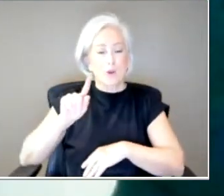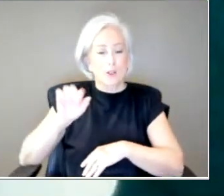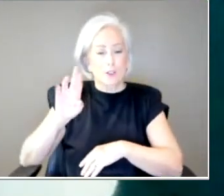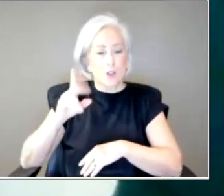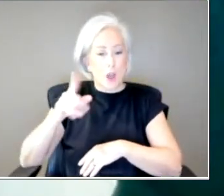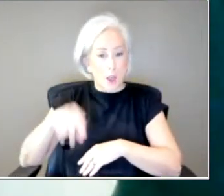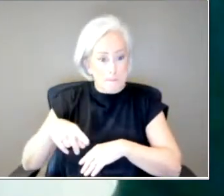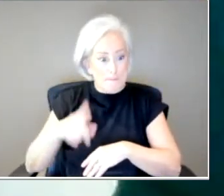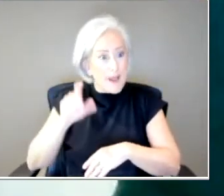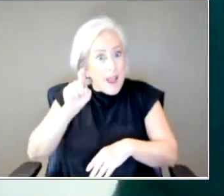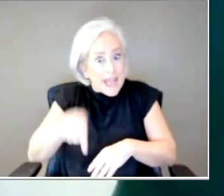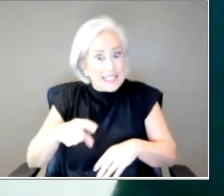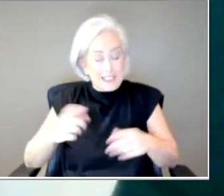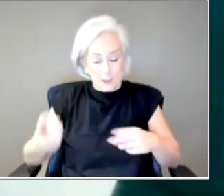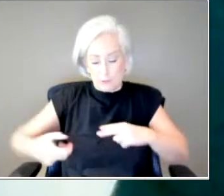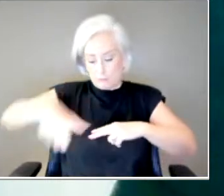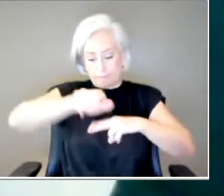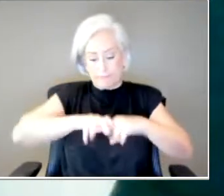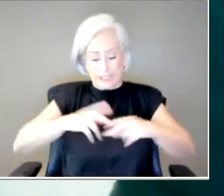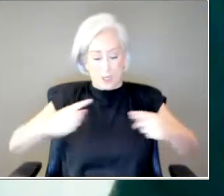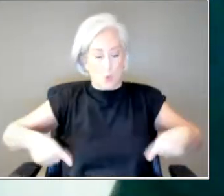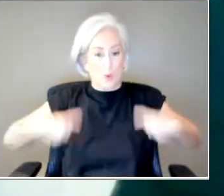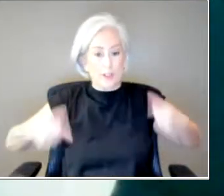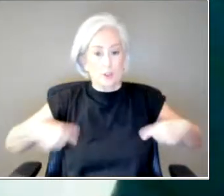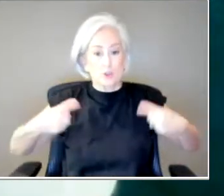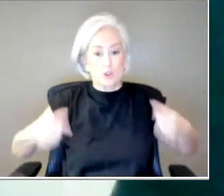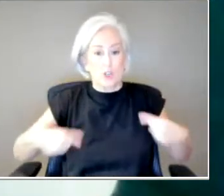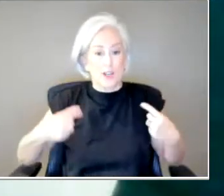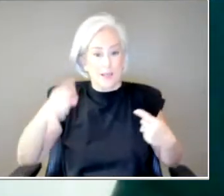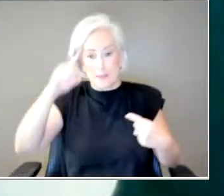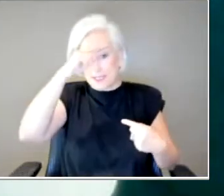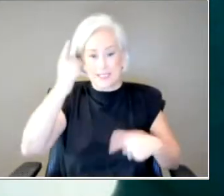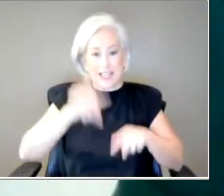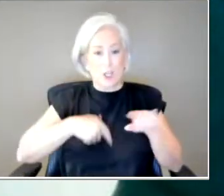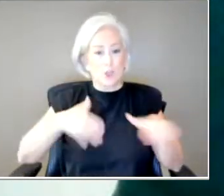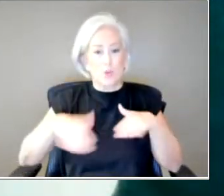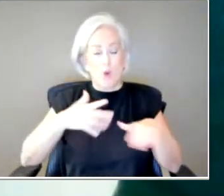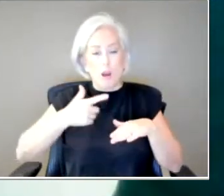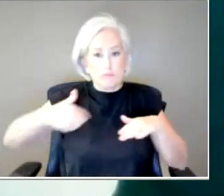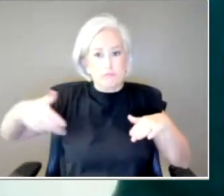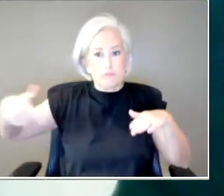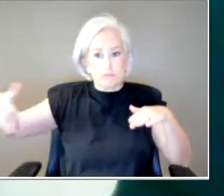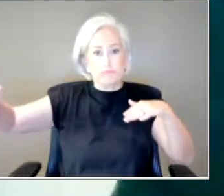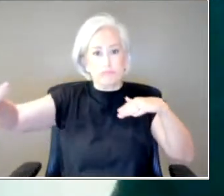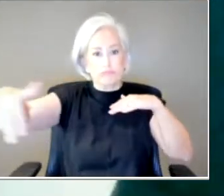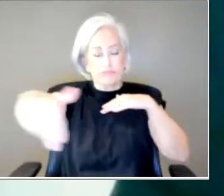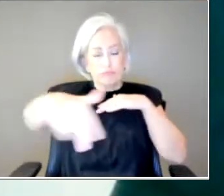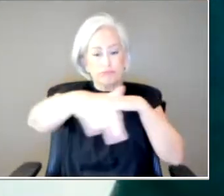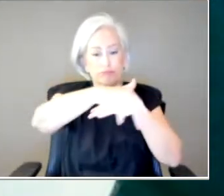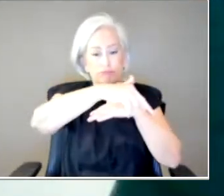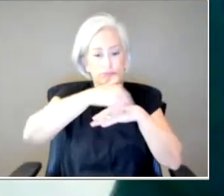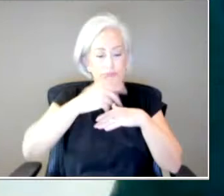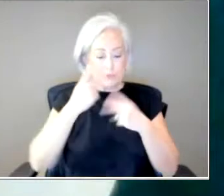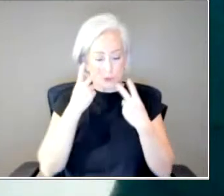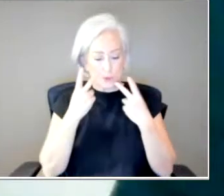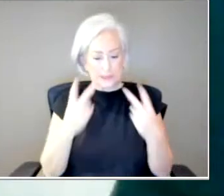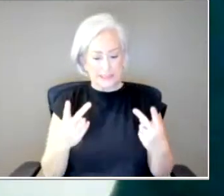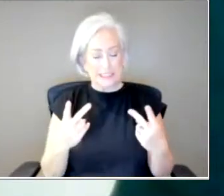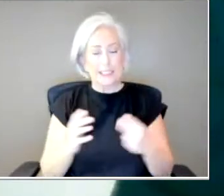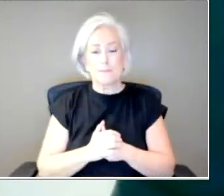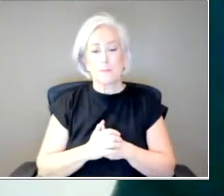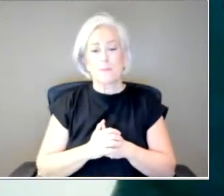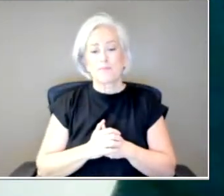me because I knew I wouldn't be able to walk all around a warehouse, which,